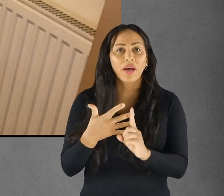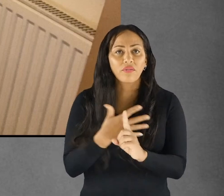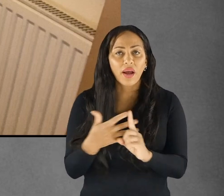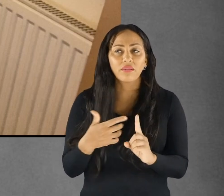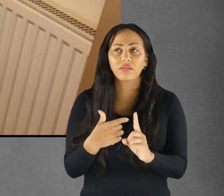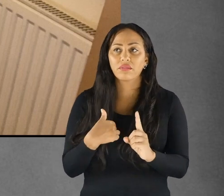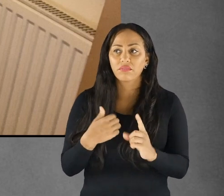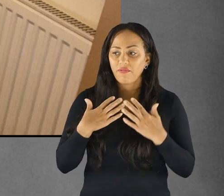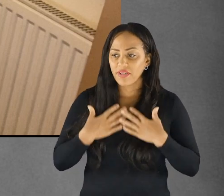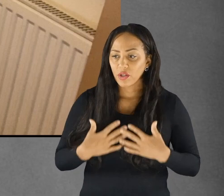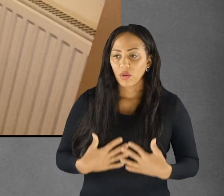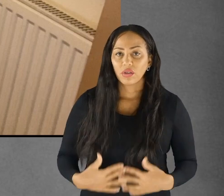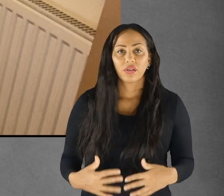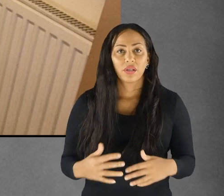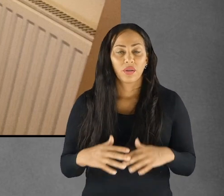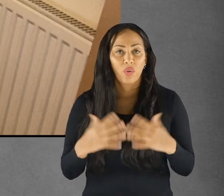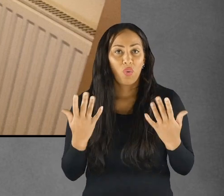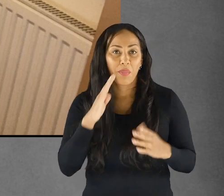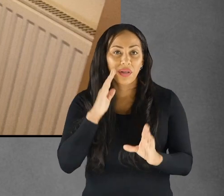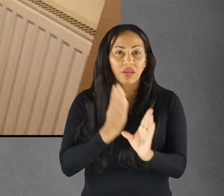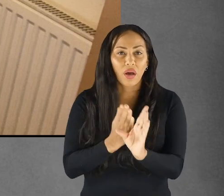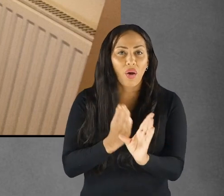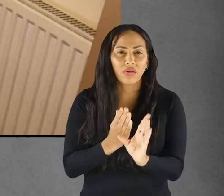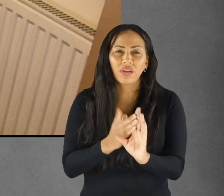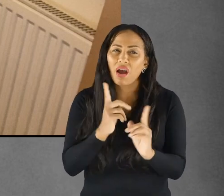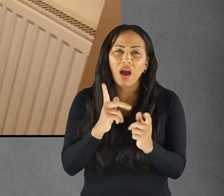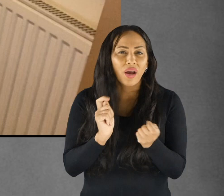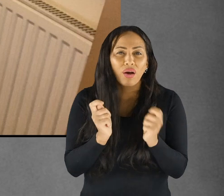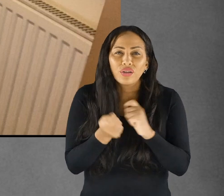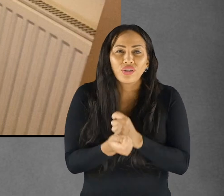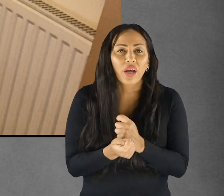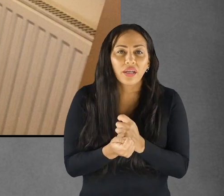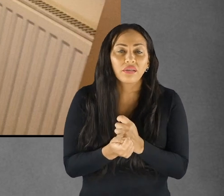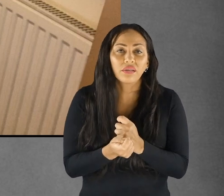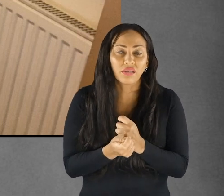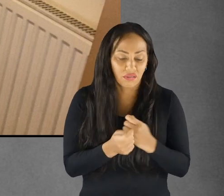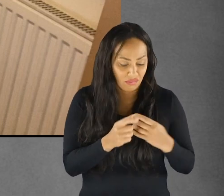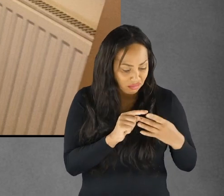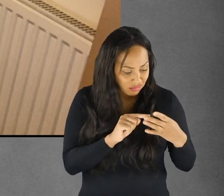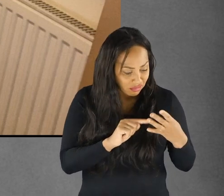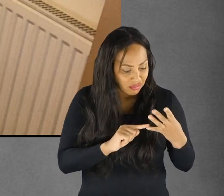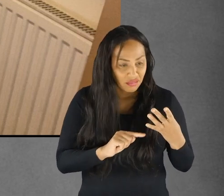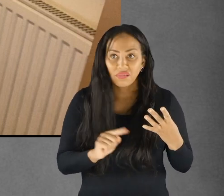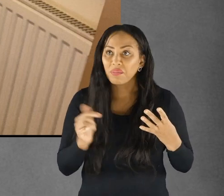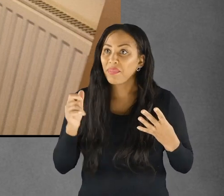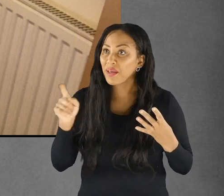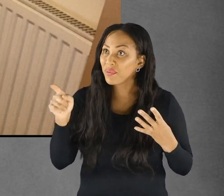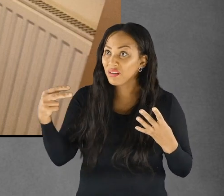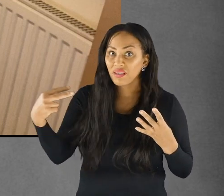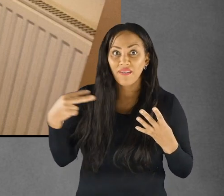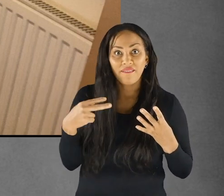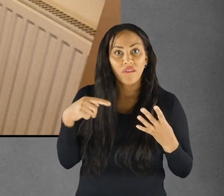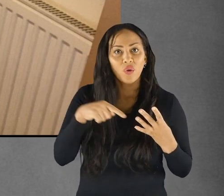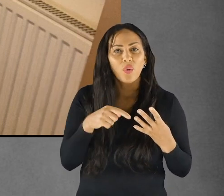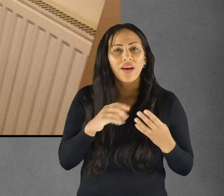us. I can't change my background, my physiology, or my psychology, which